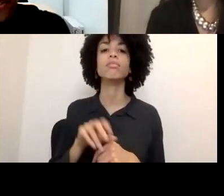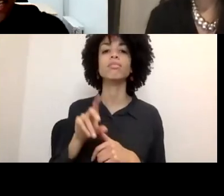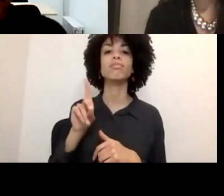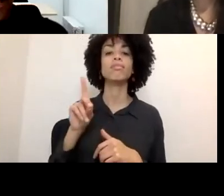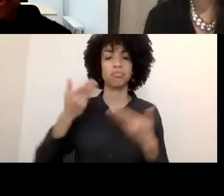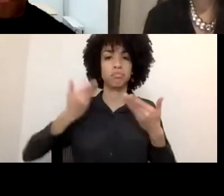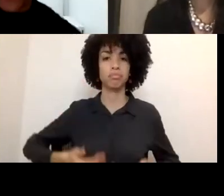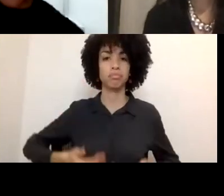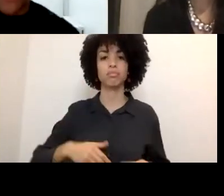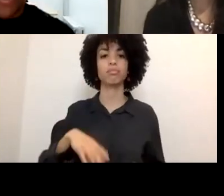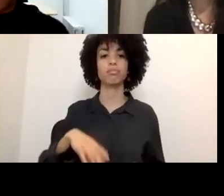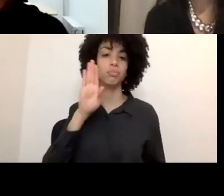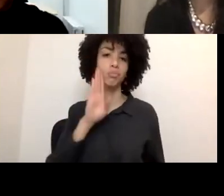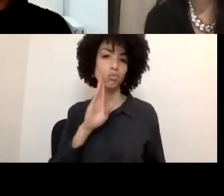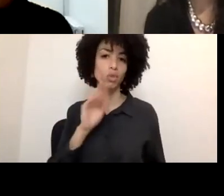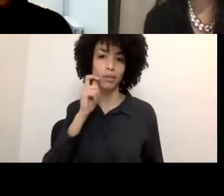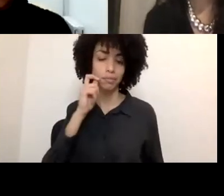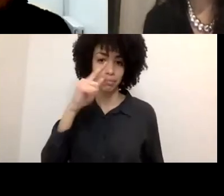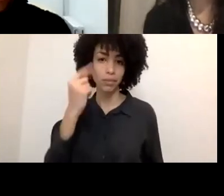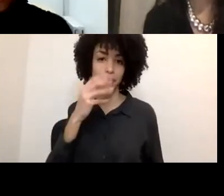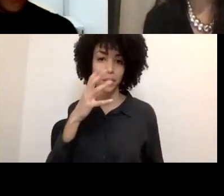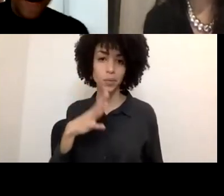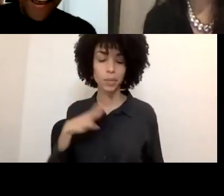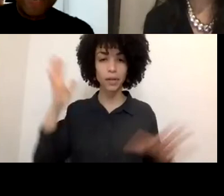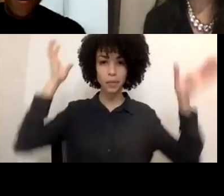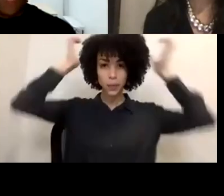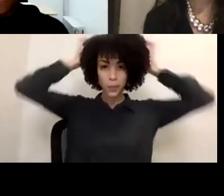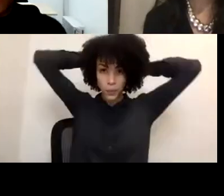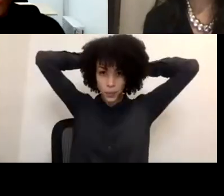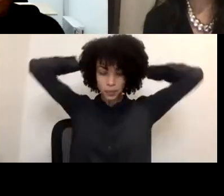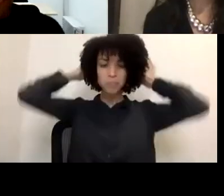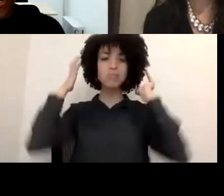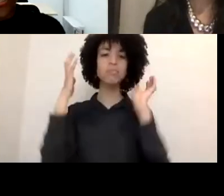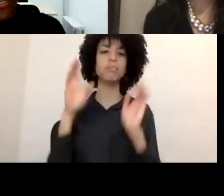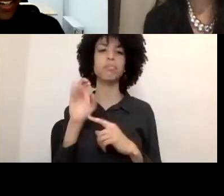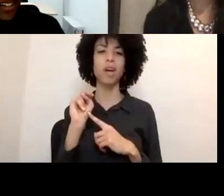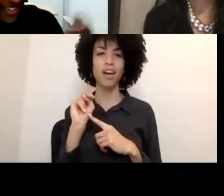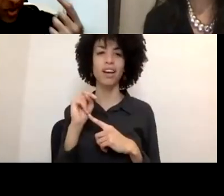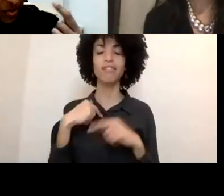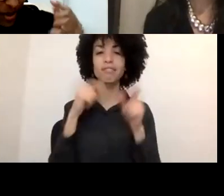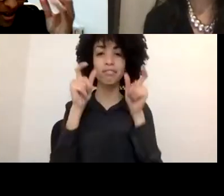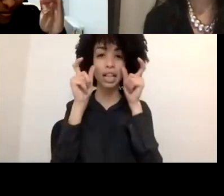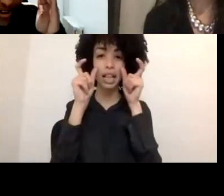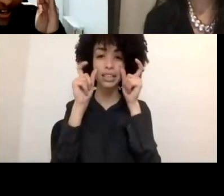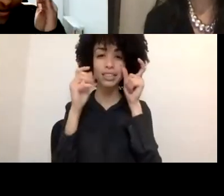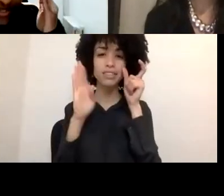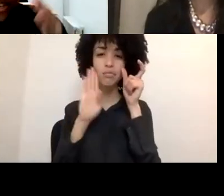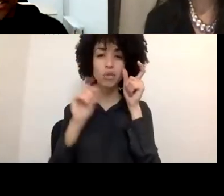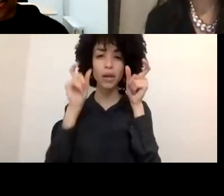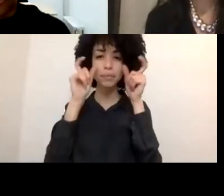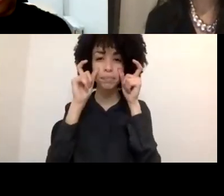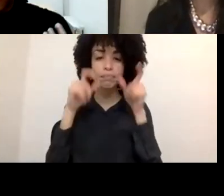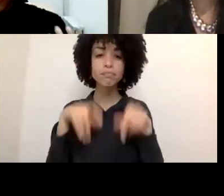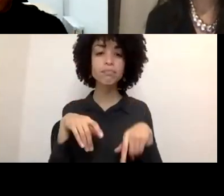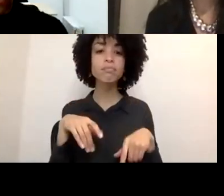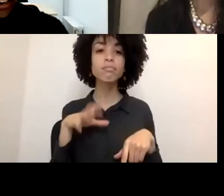a brown-skinned Black woman. I have a pretty tight bun on my head right now. I'm wearing glasses with brown frames and